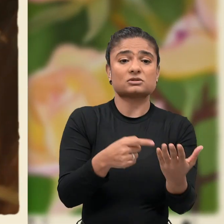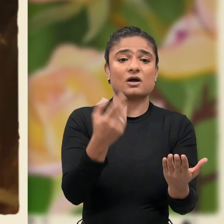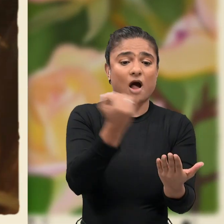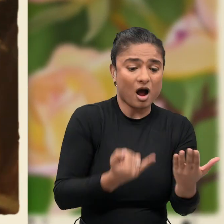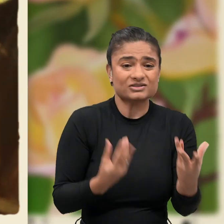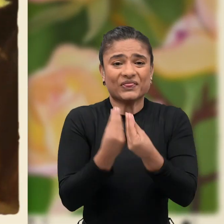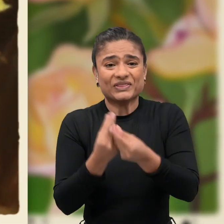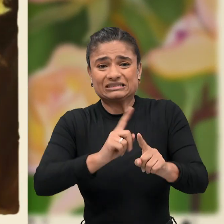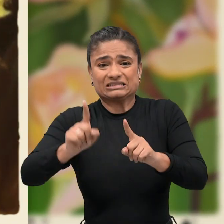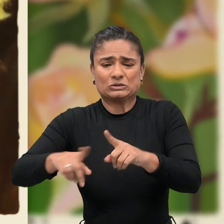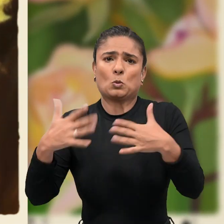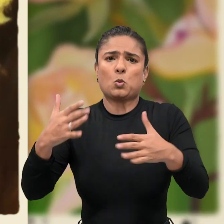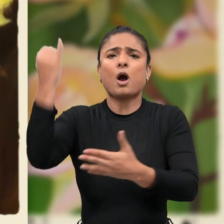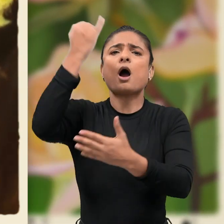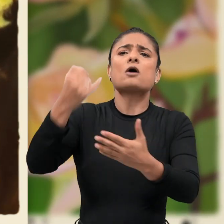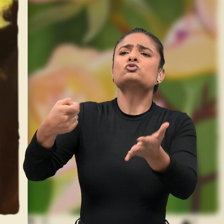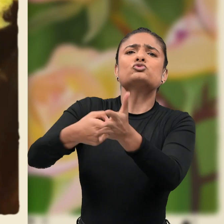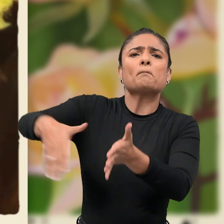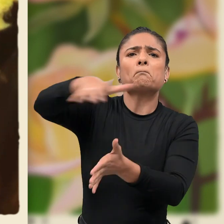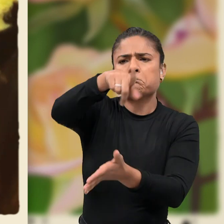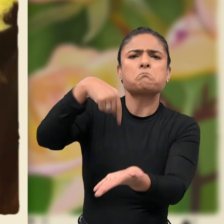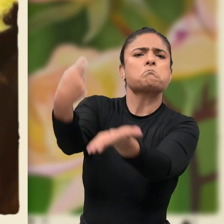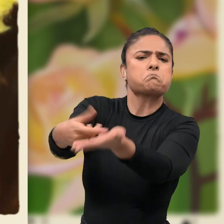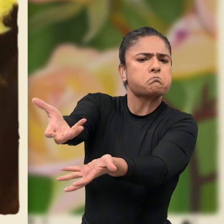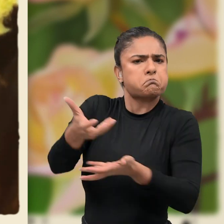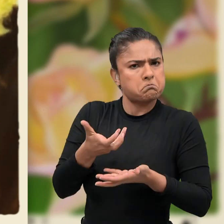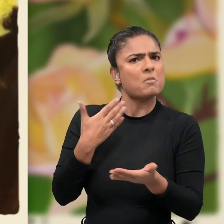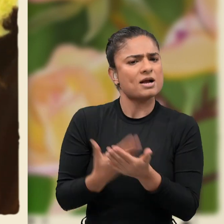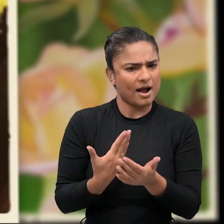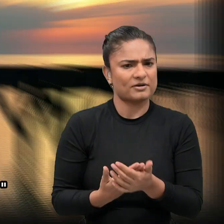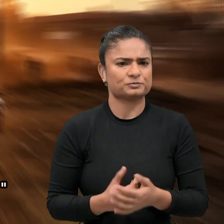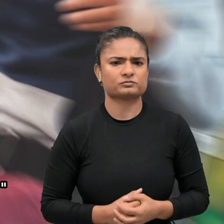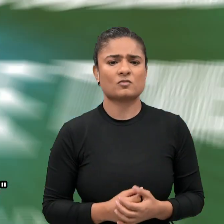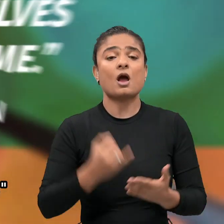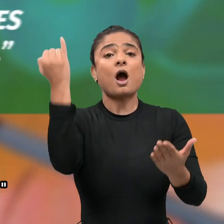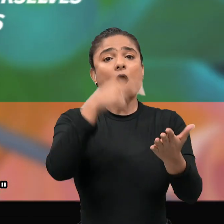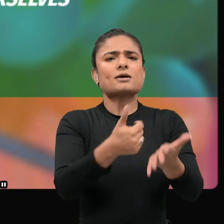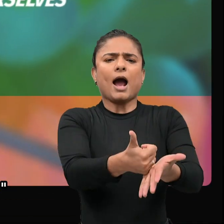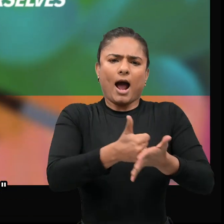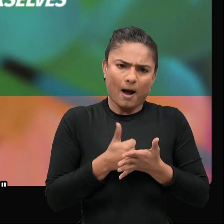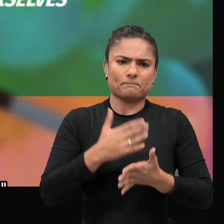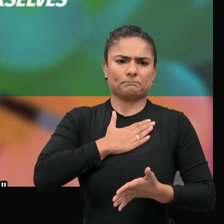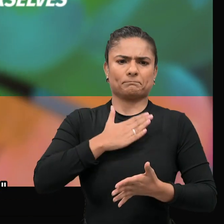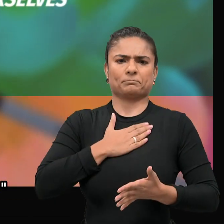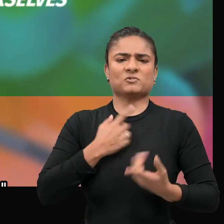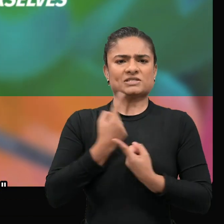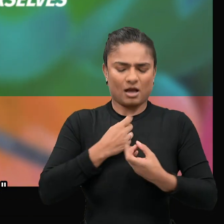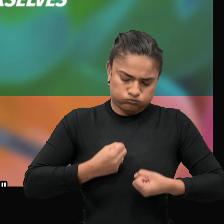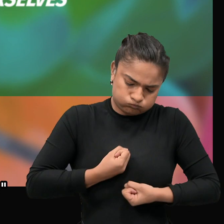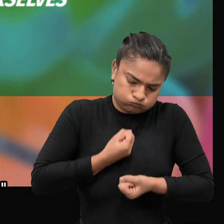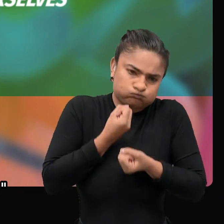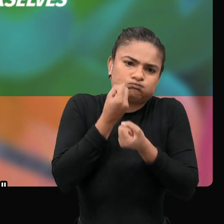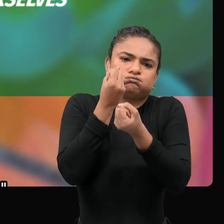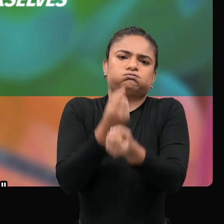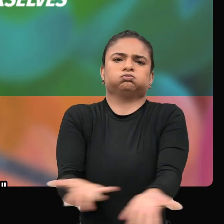special education art supplies can be found at any craft store. Art enables us to find ourselves